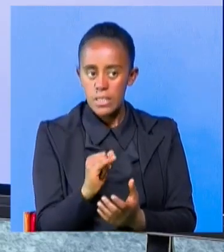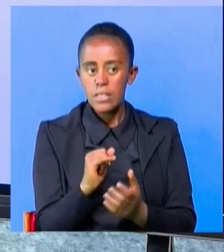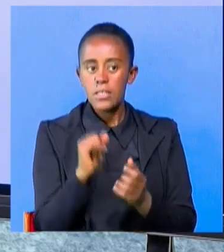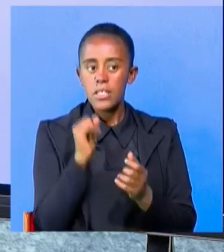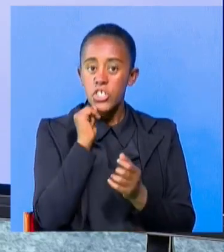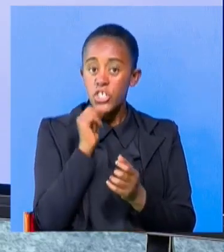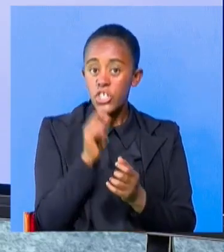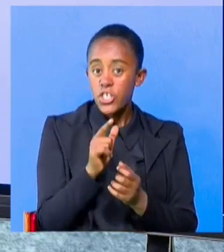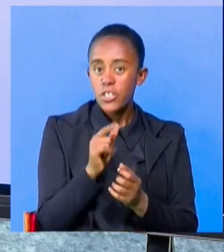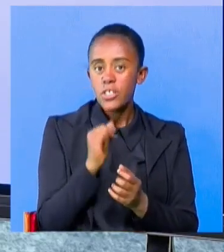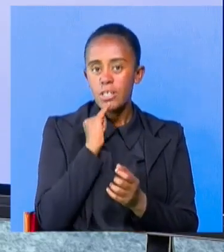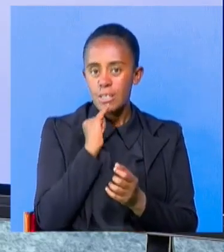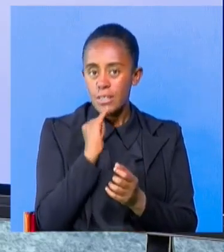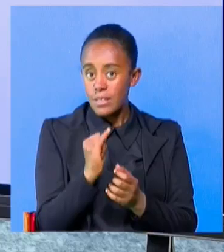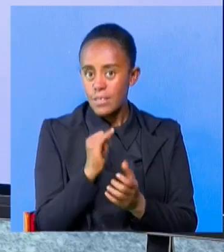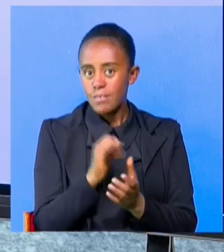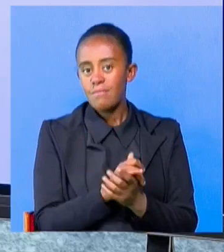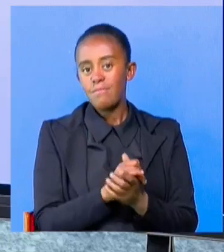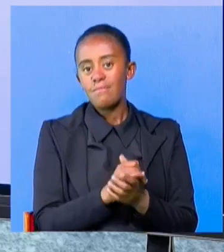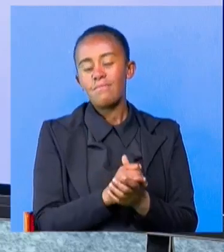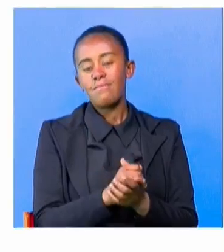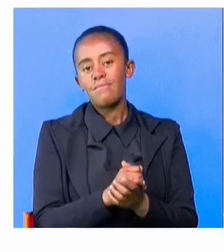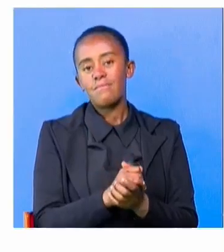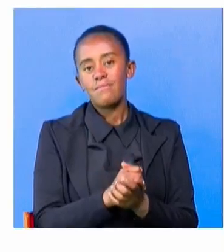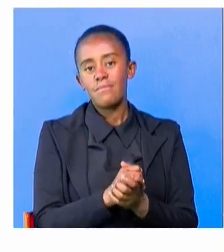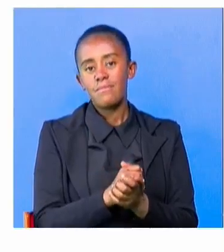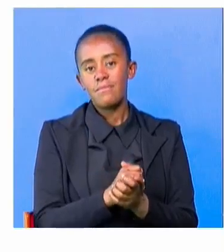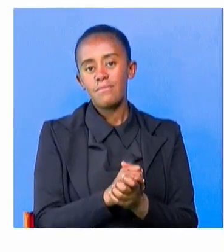she is,